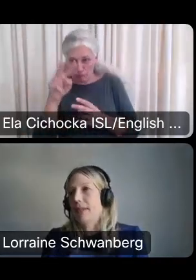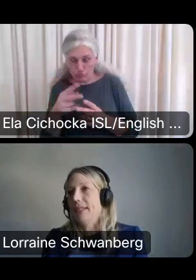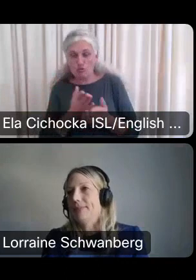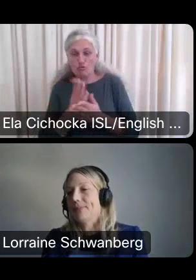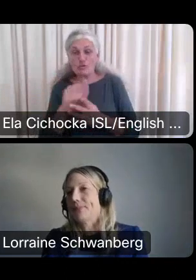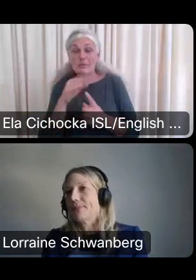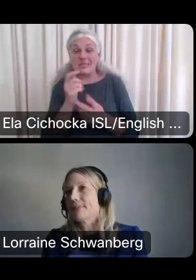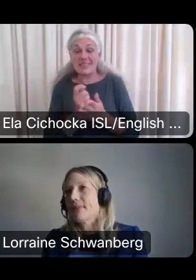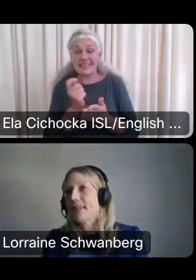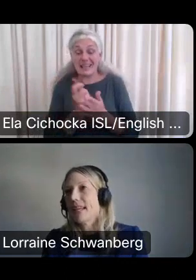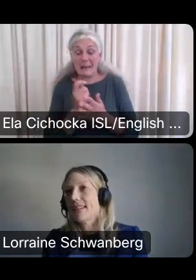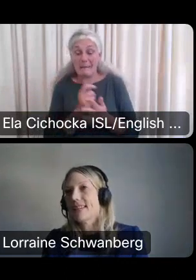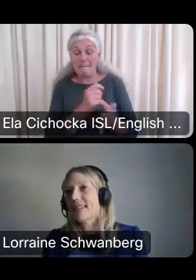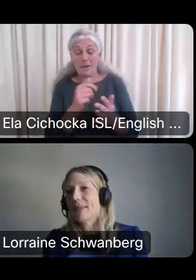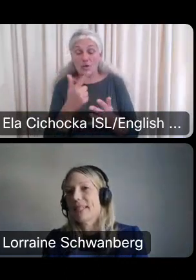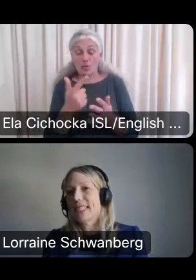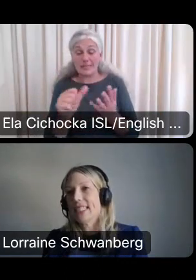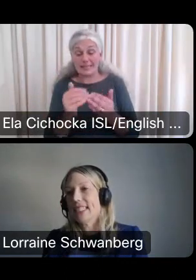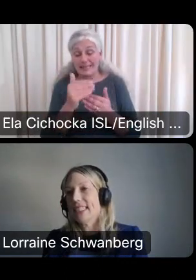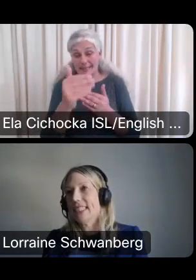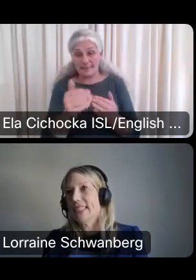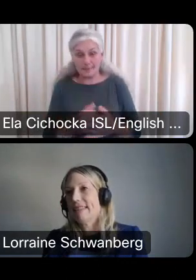time. Okay, next slide, please.